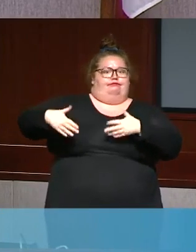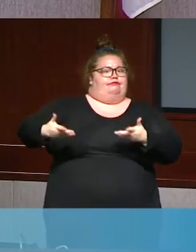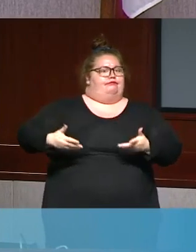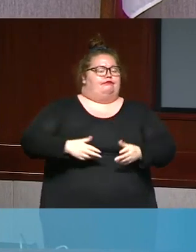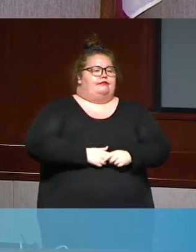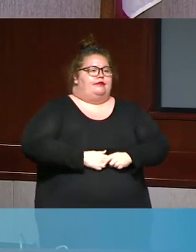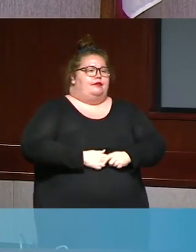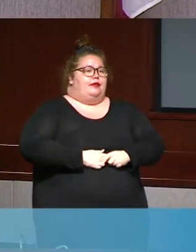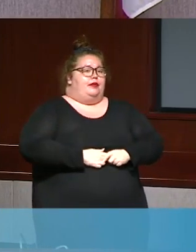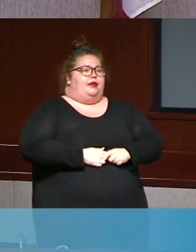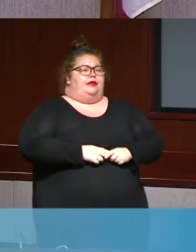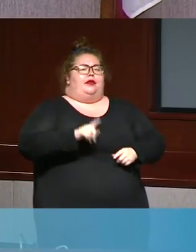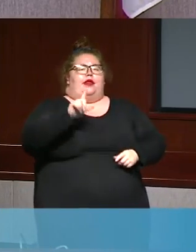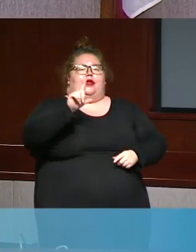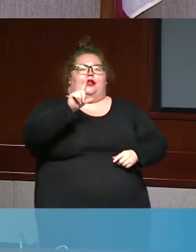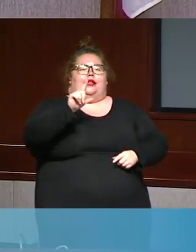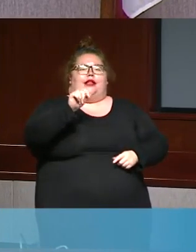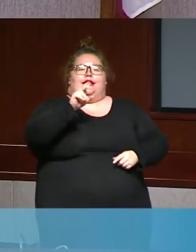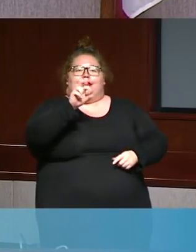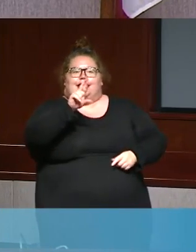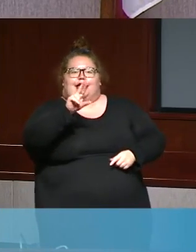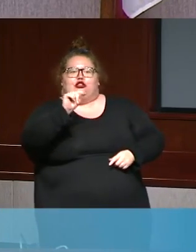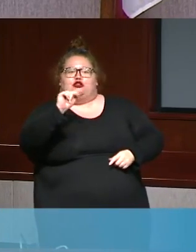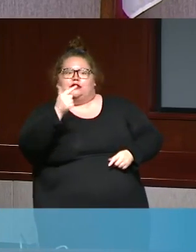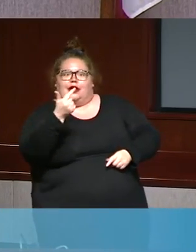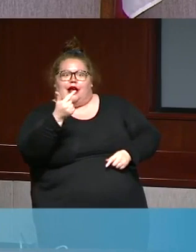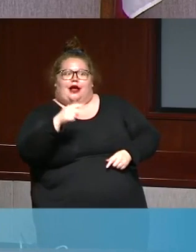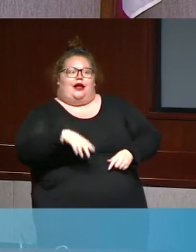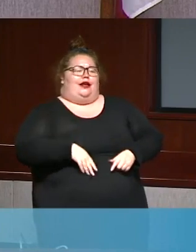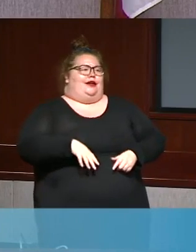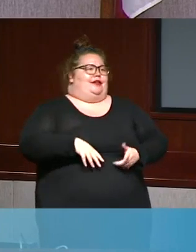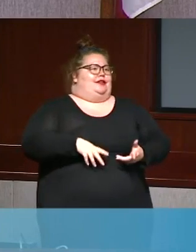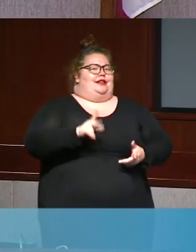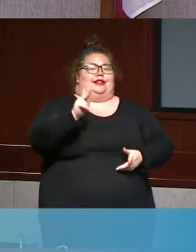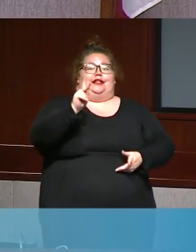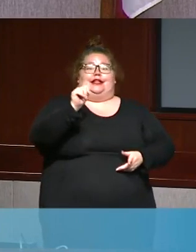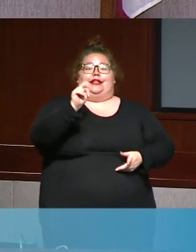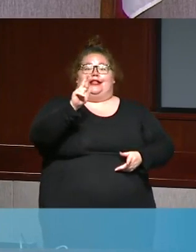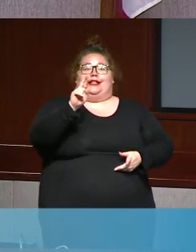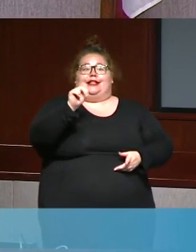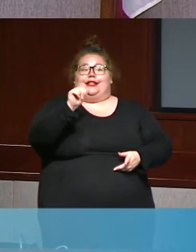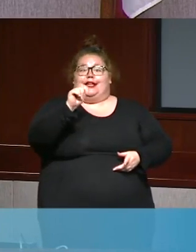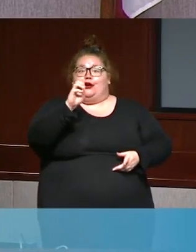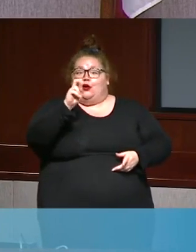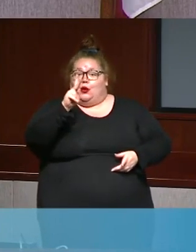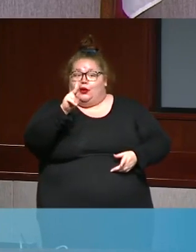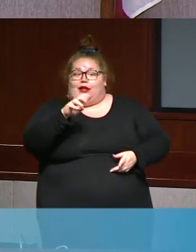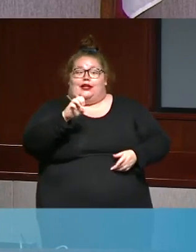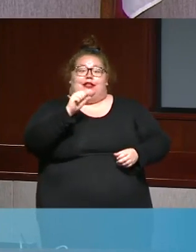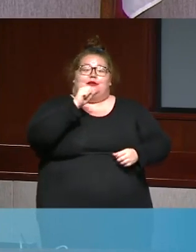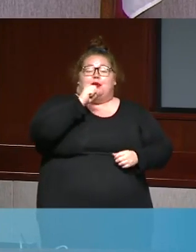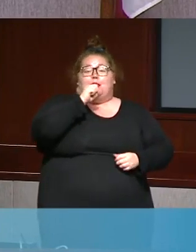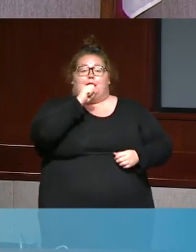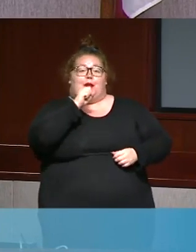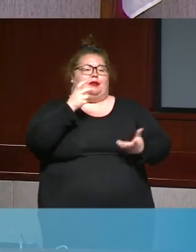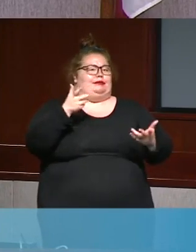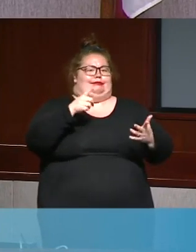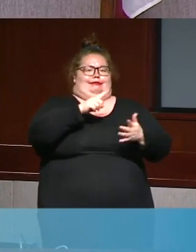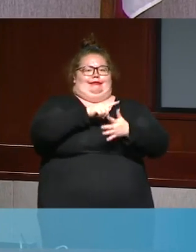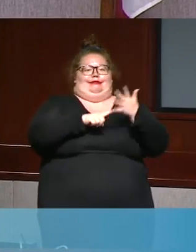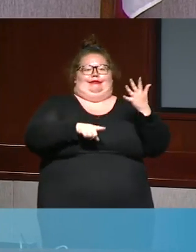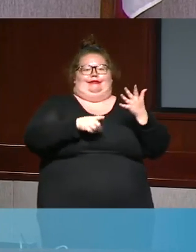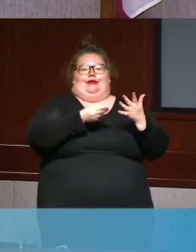Things like laser tag, karaoke, these are some of the questions we get. Those are not allowed under state public